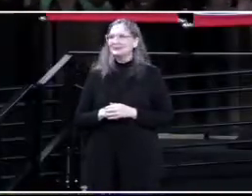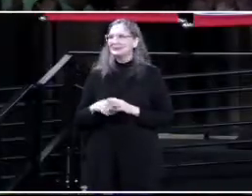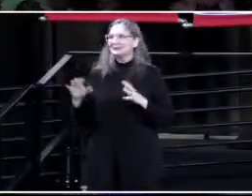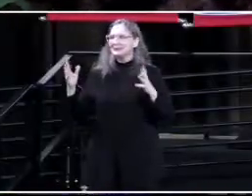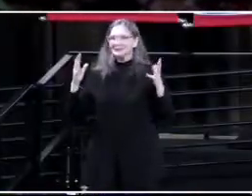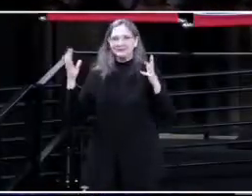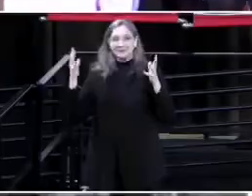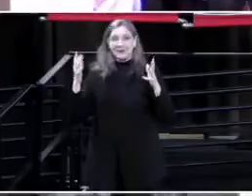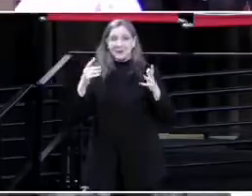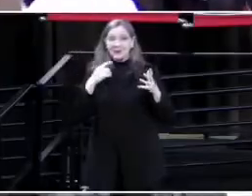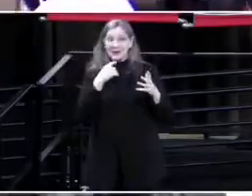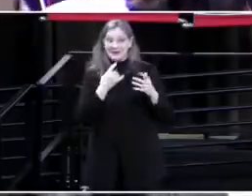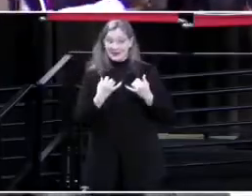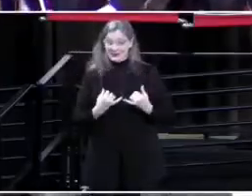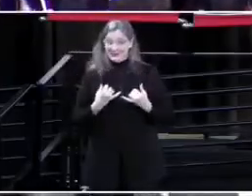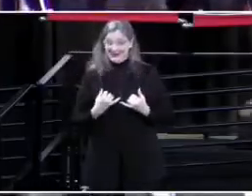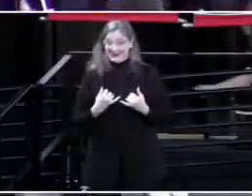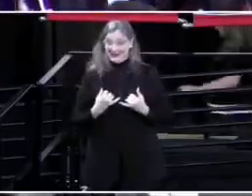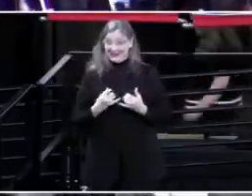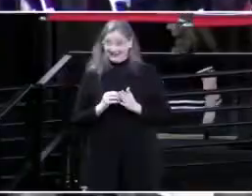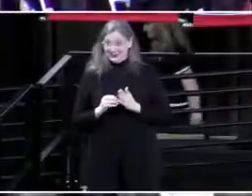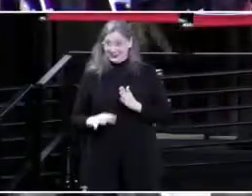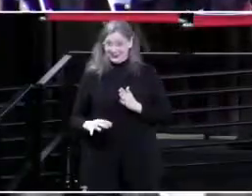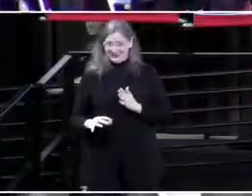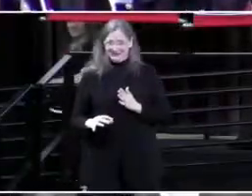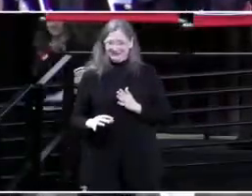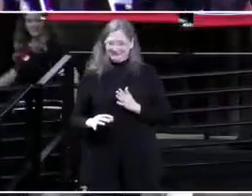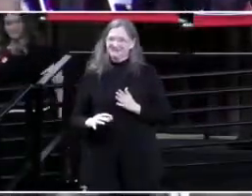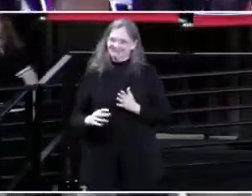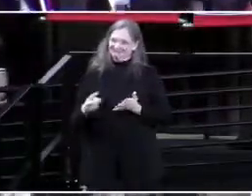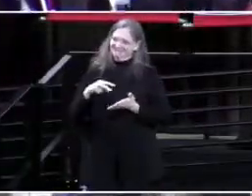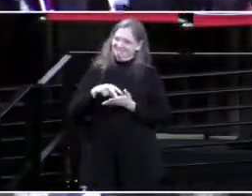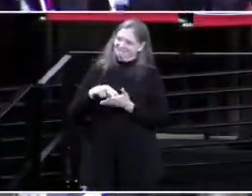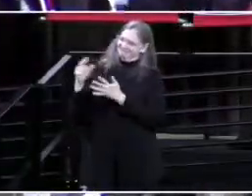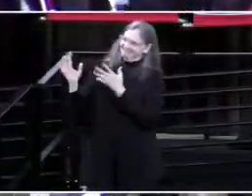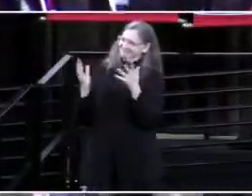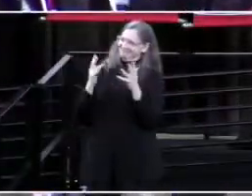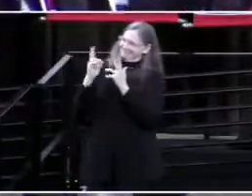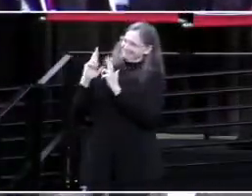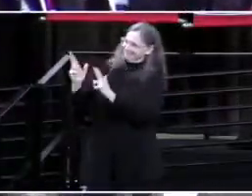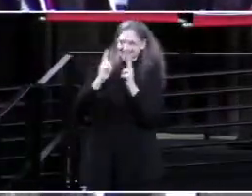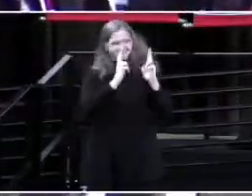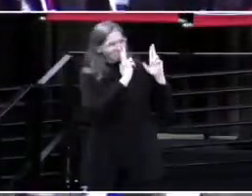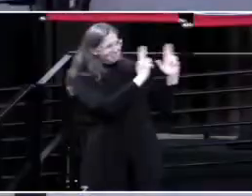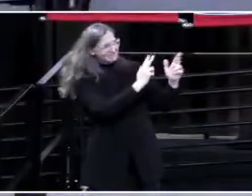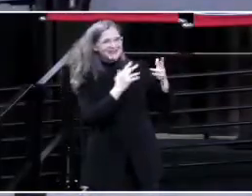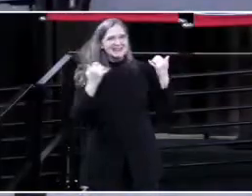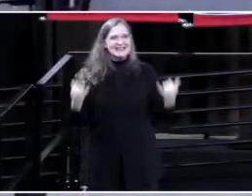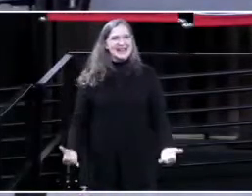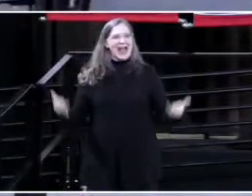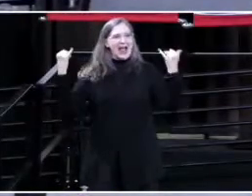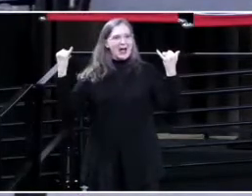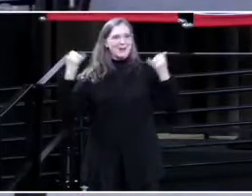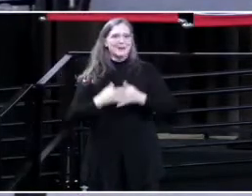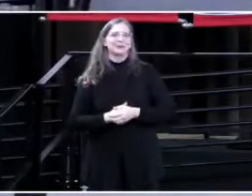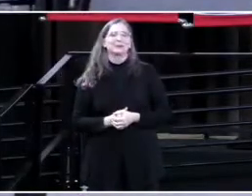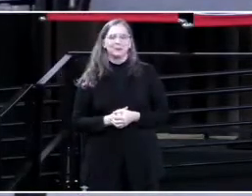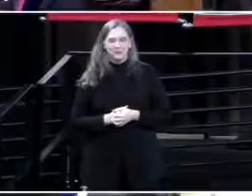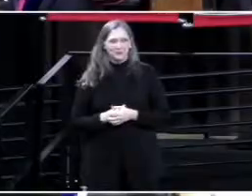And when I say now, graduates, give them the standing ovation they deserve. Now!